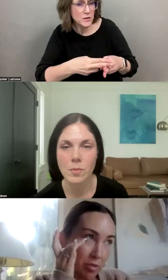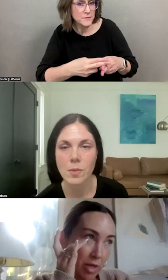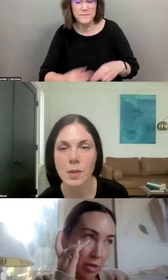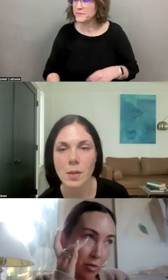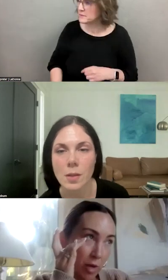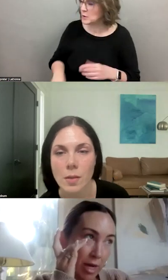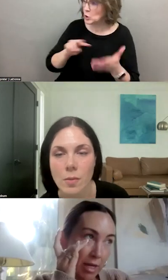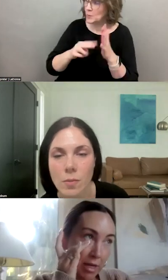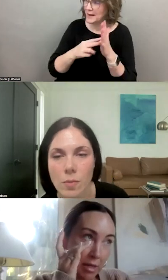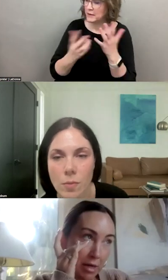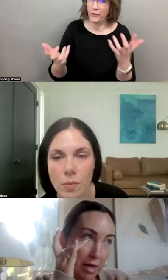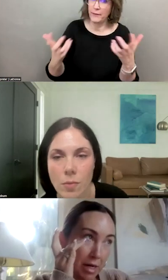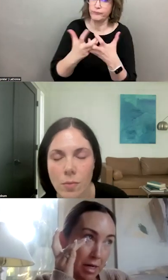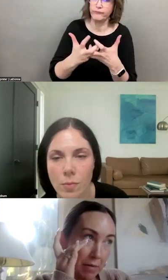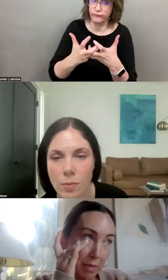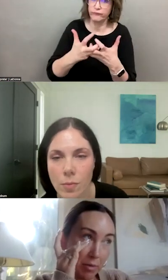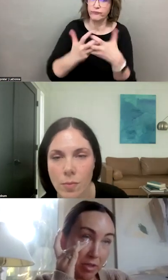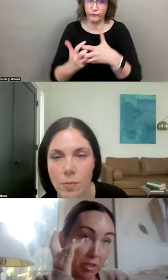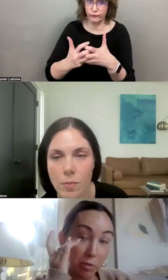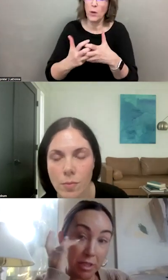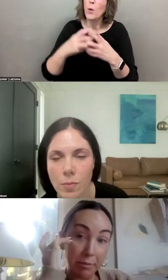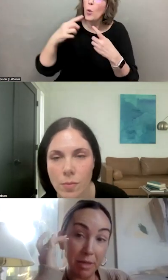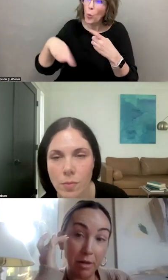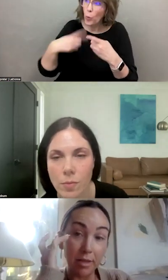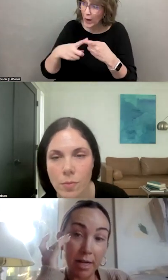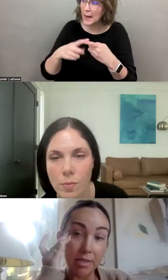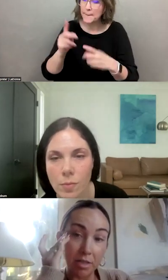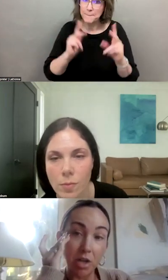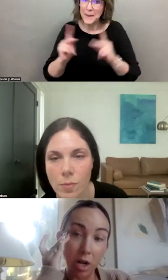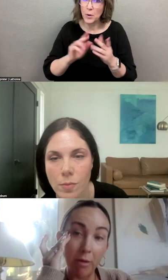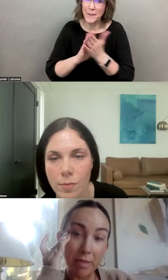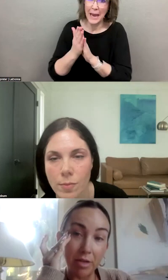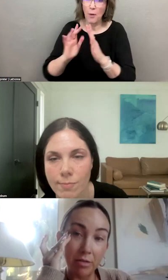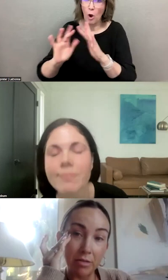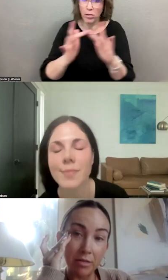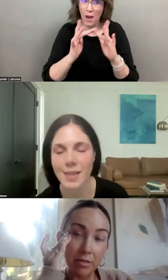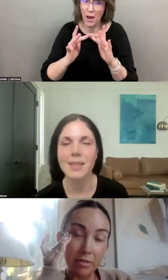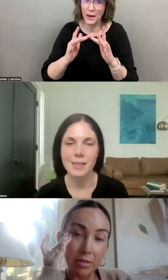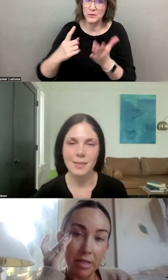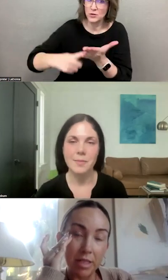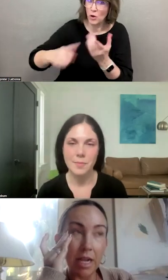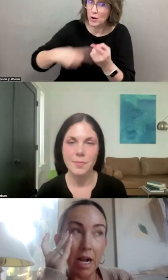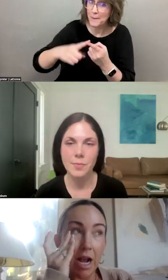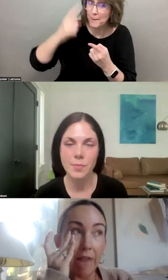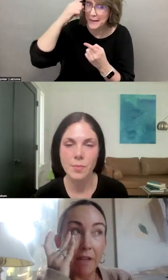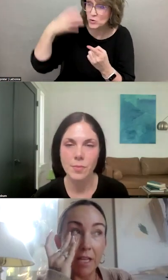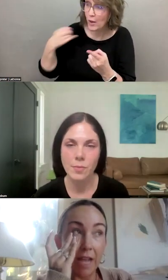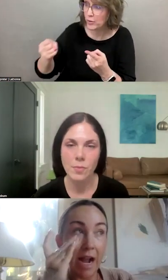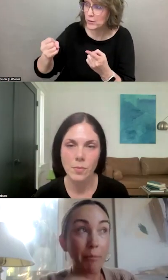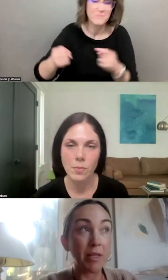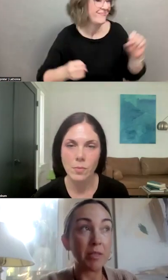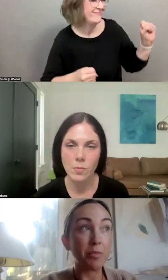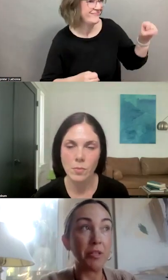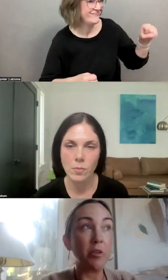intersection between when people started to really be online and starting to talk about mental health. Yeah, I felt like